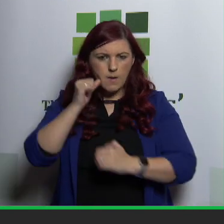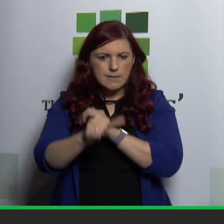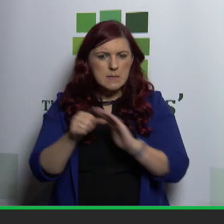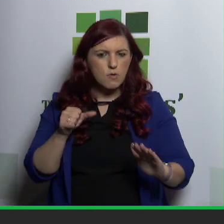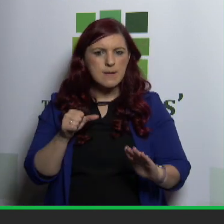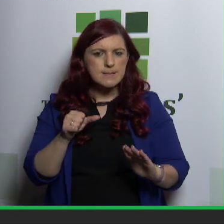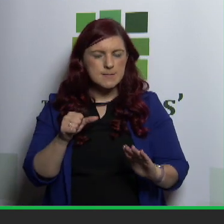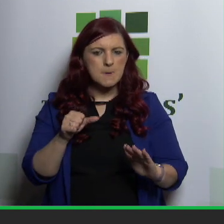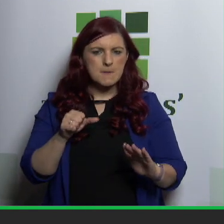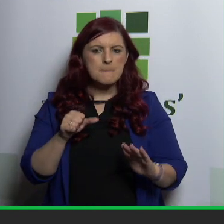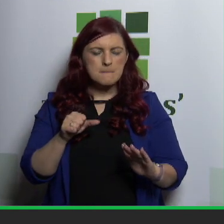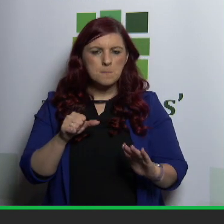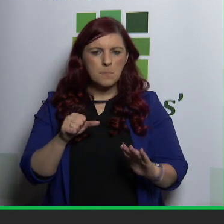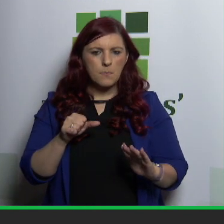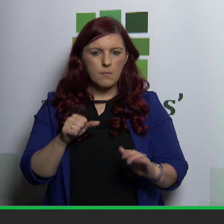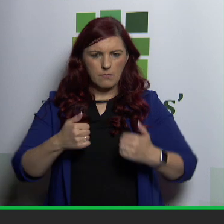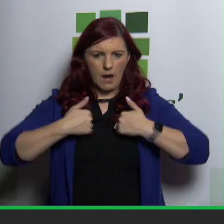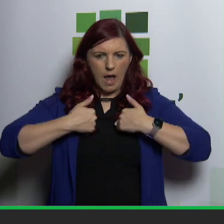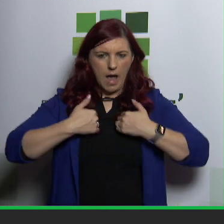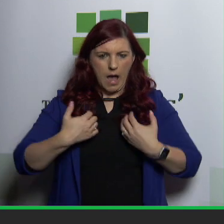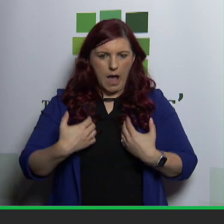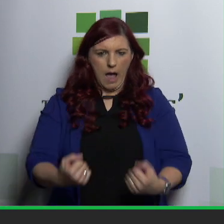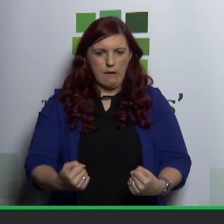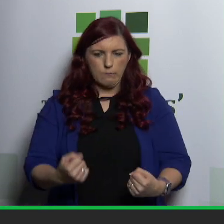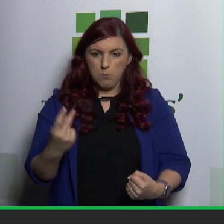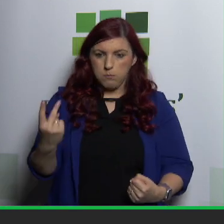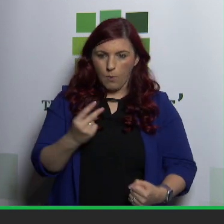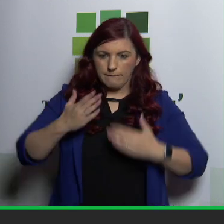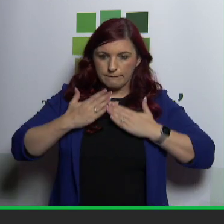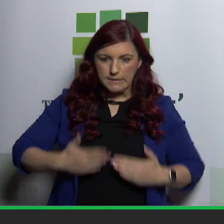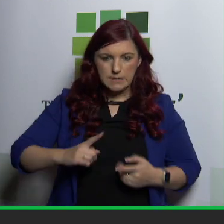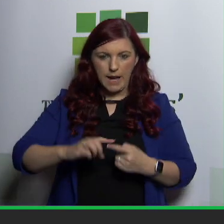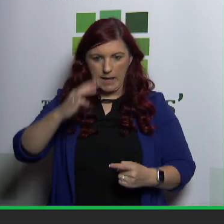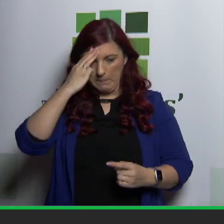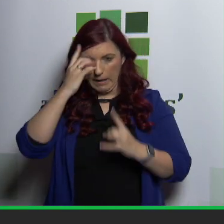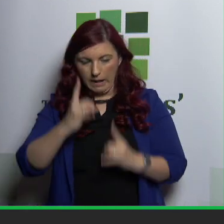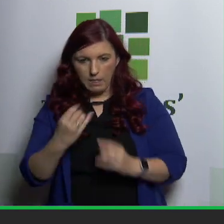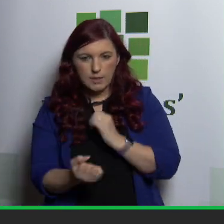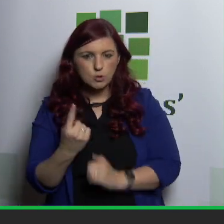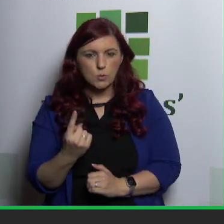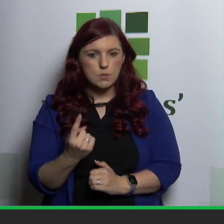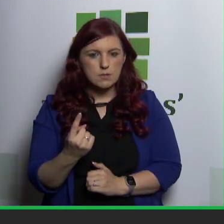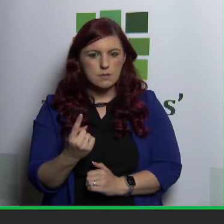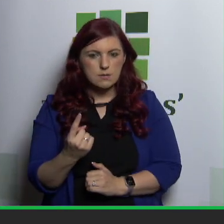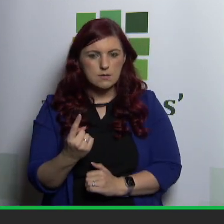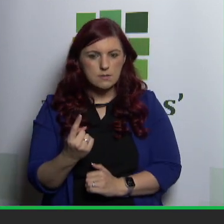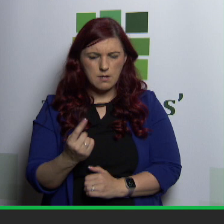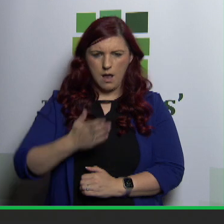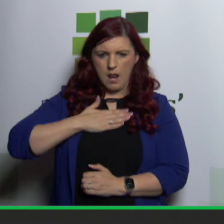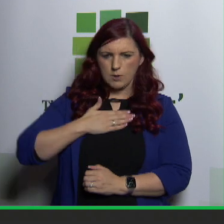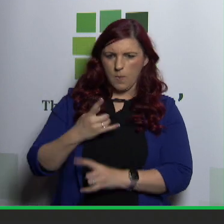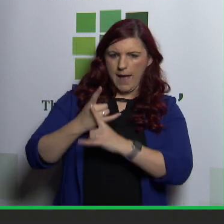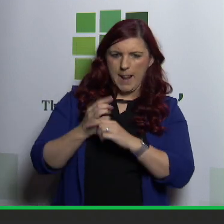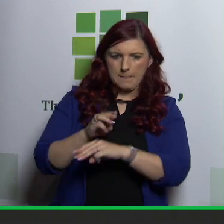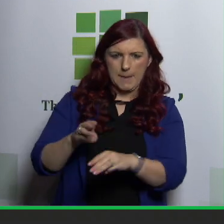experience, I've had both physical and mental health issues. I'd like to help